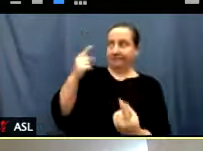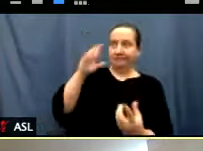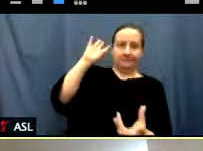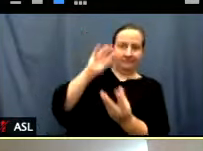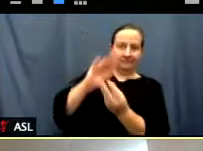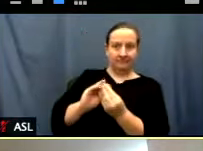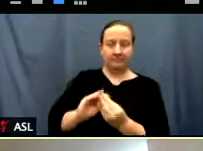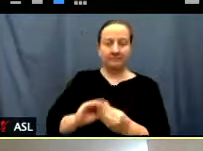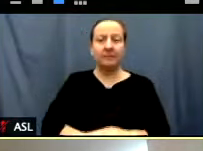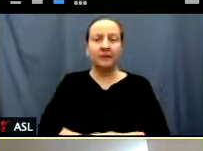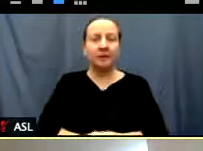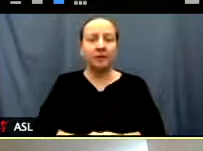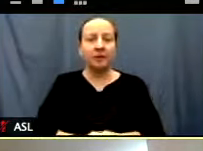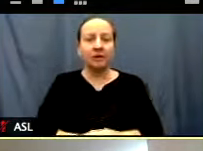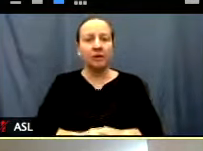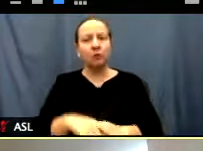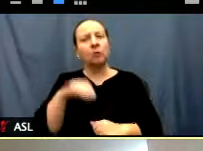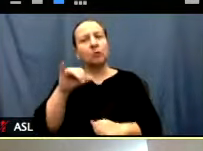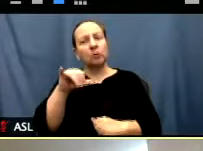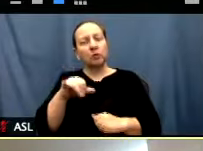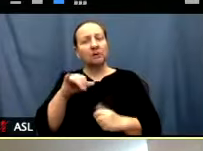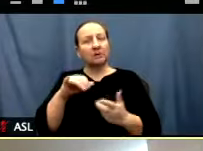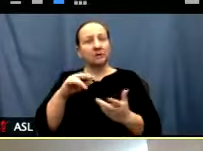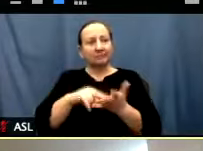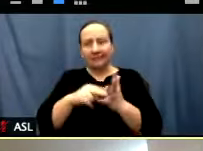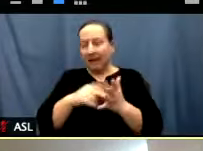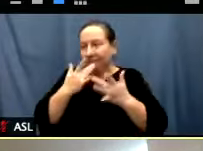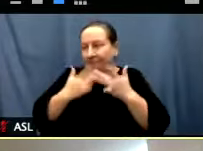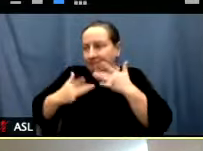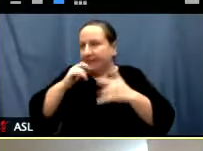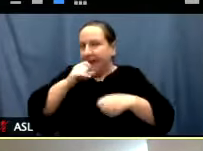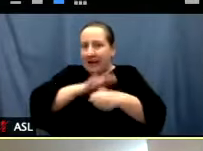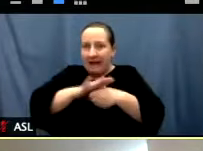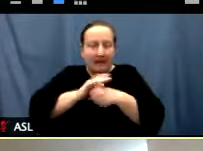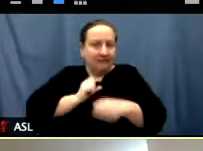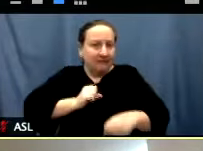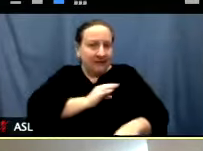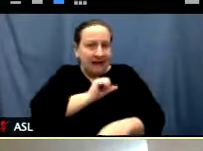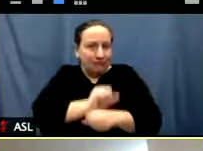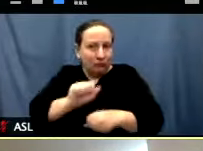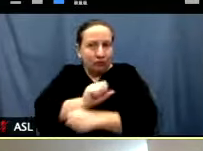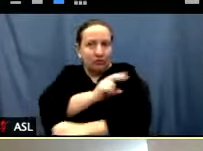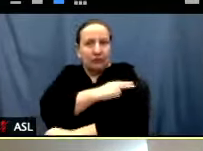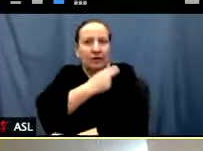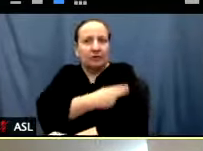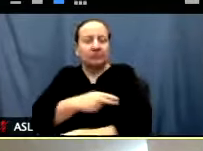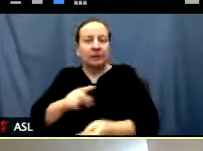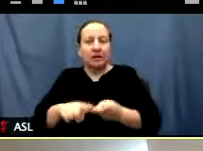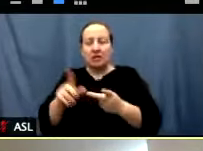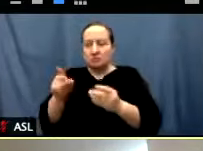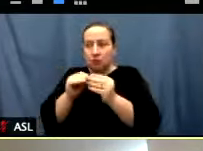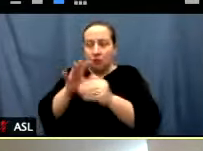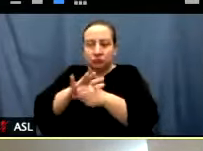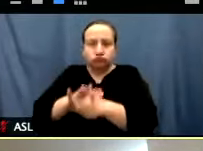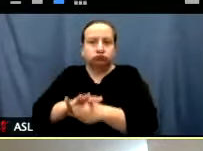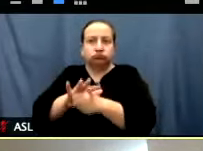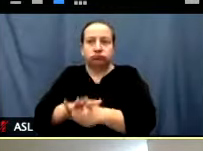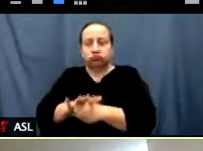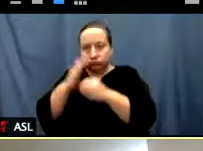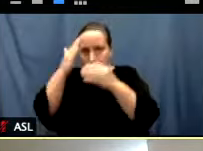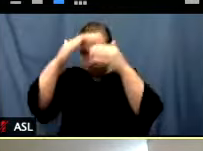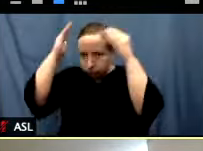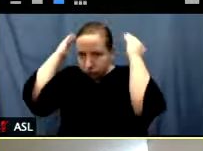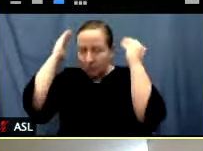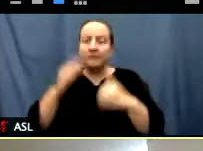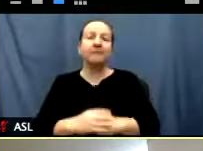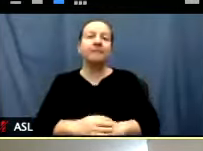pandemic. This is creating serious staffing problems for our hospitals and exacerbating the stress that they are feeling. So to